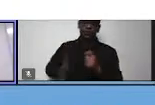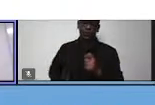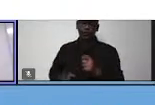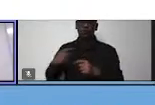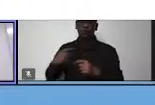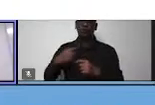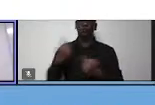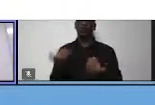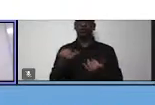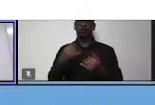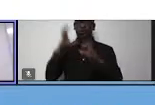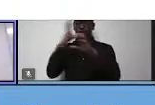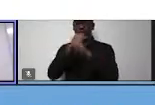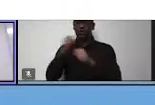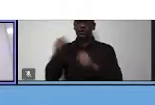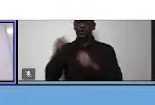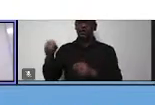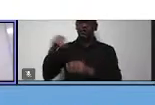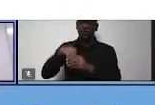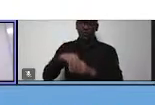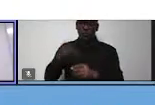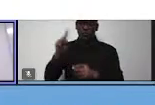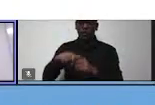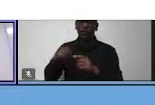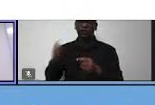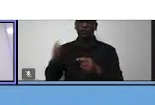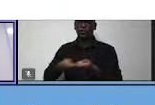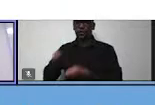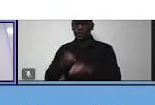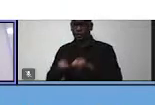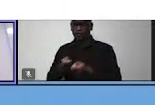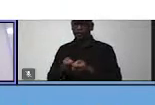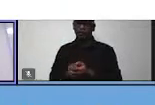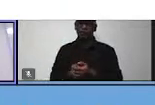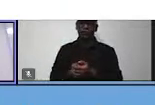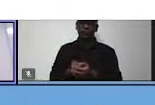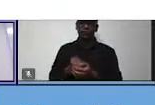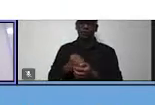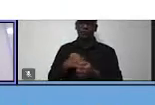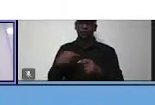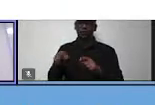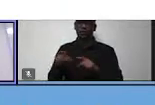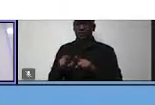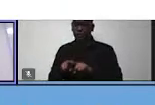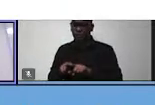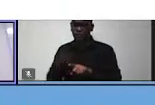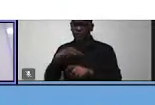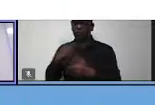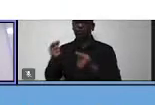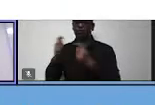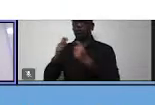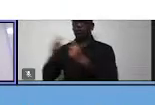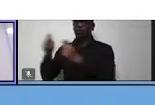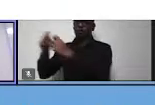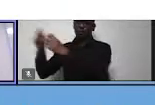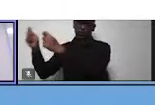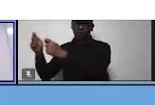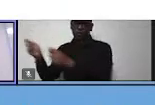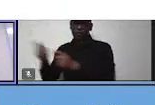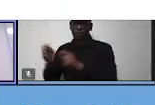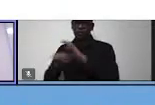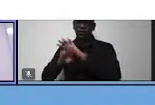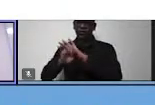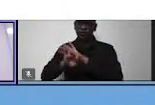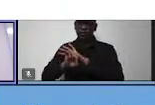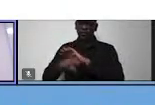today because that is where AGOA has the most impact. We also do tourism promotion and facilitation. We